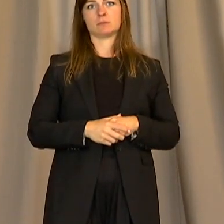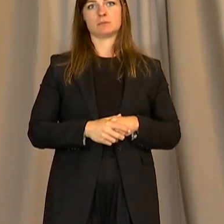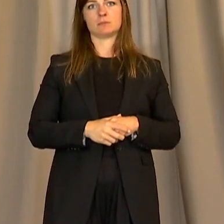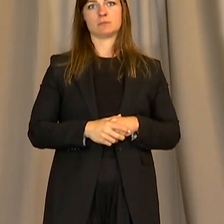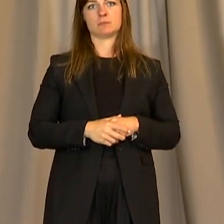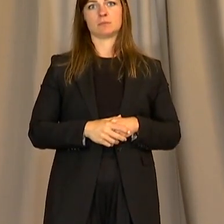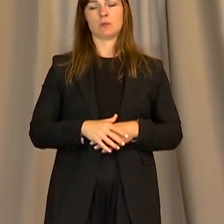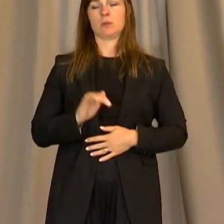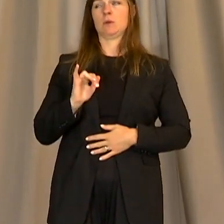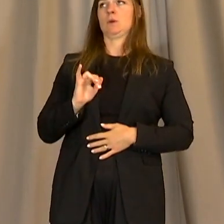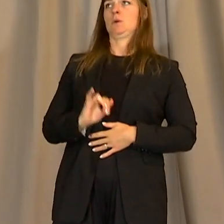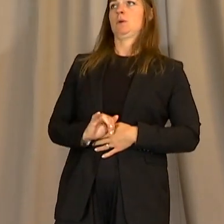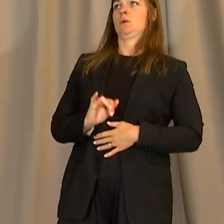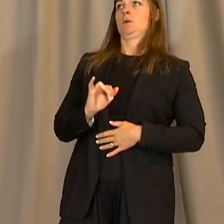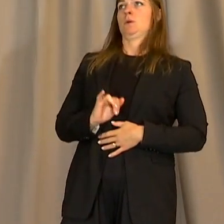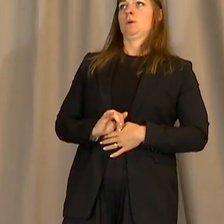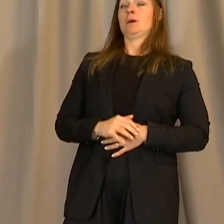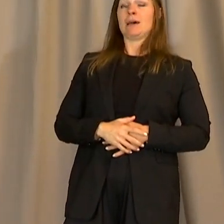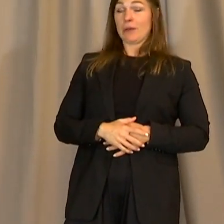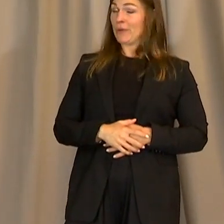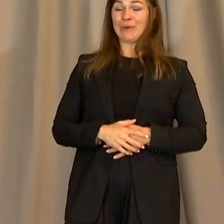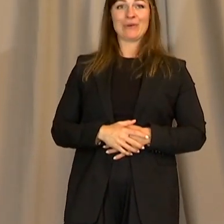Whew. All right.